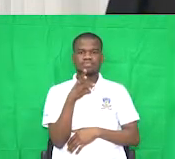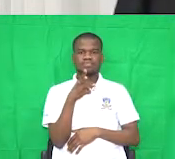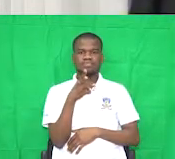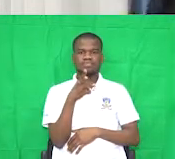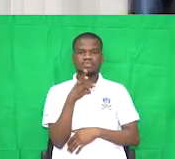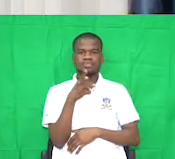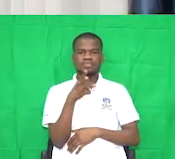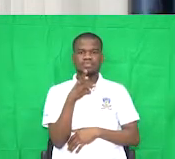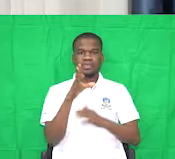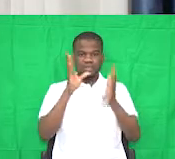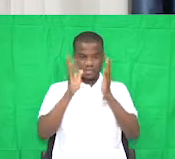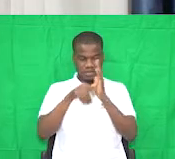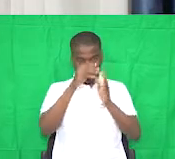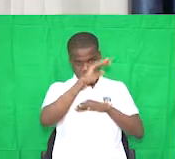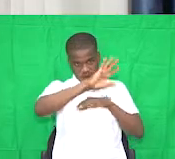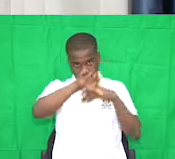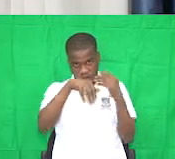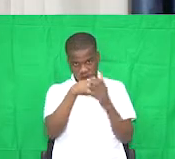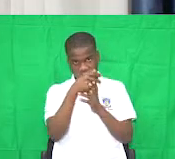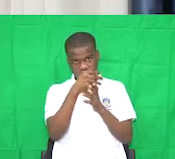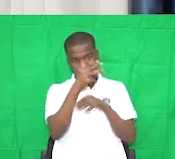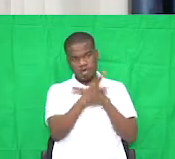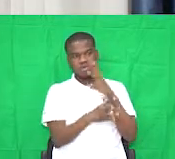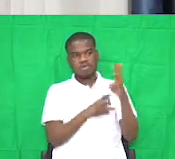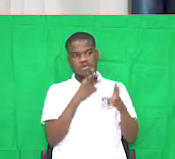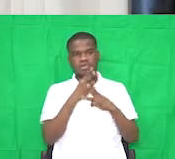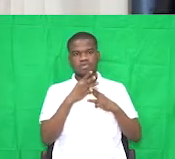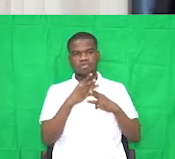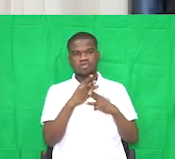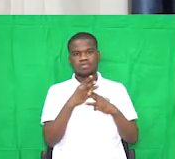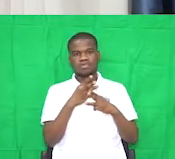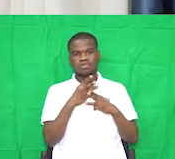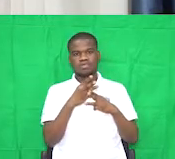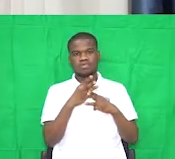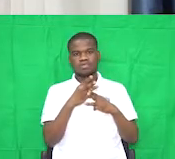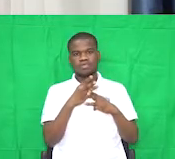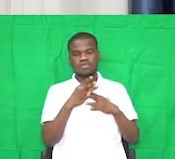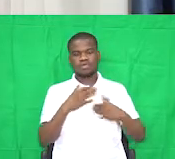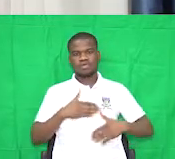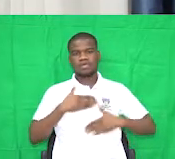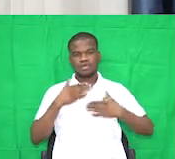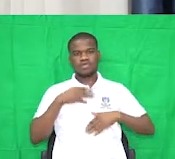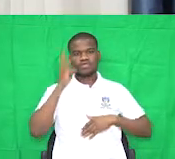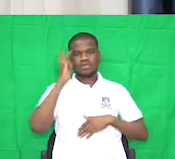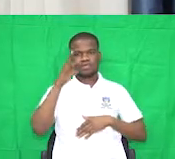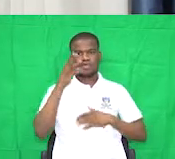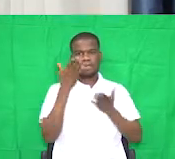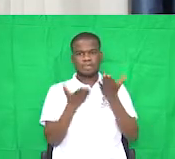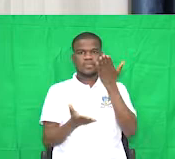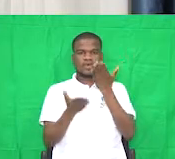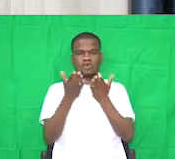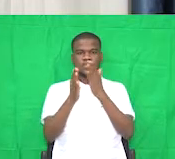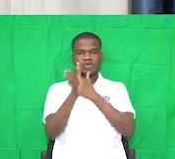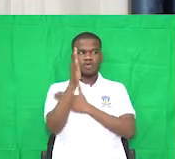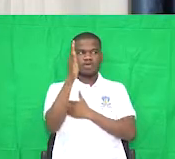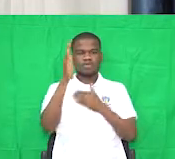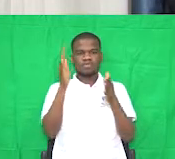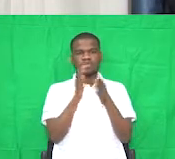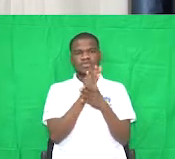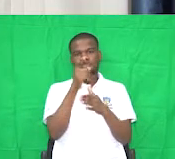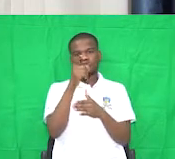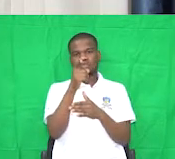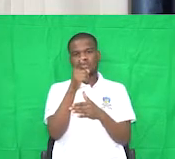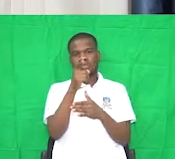world will celebrate you one day. May God's name be glorified. And may God's name be praised.